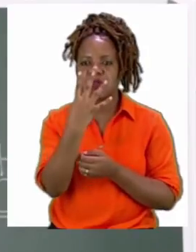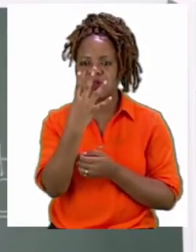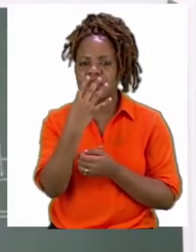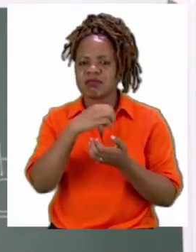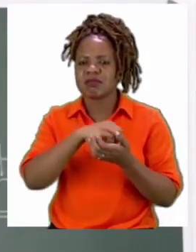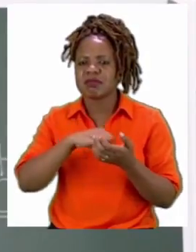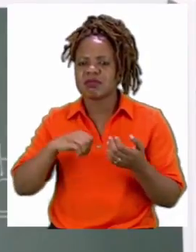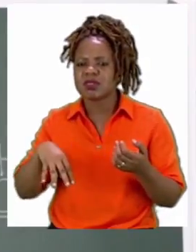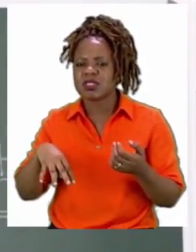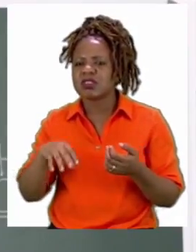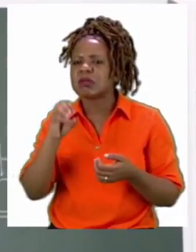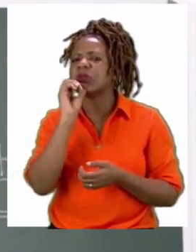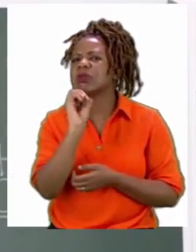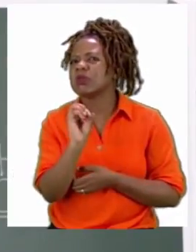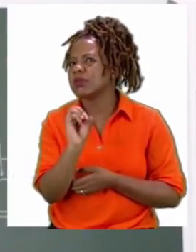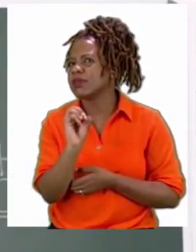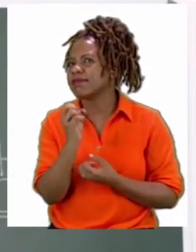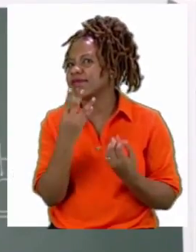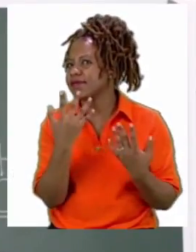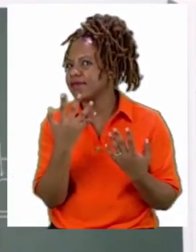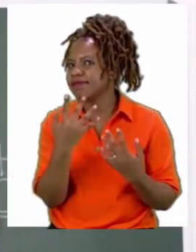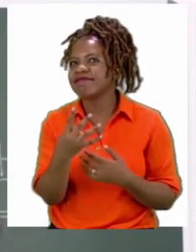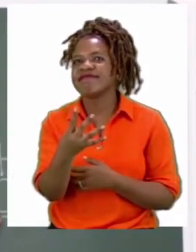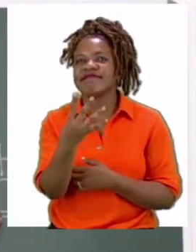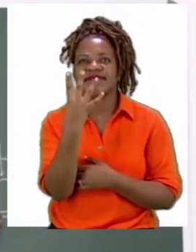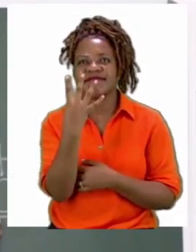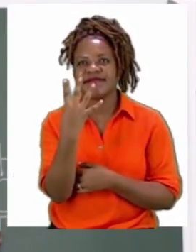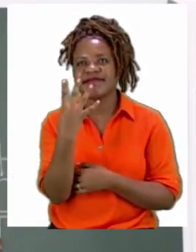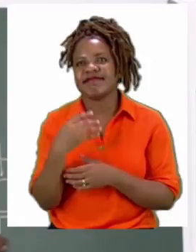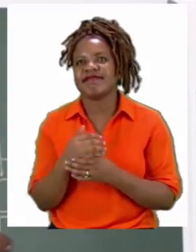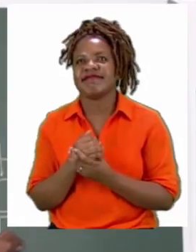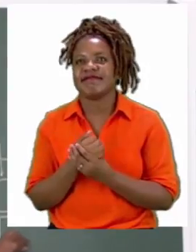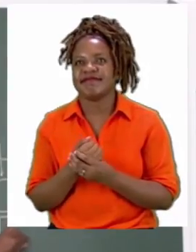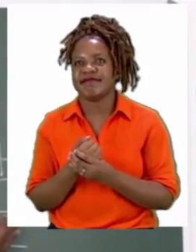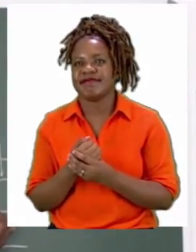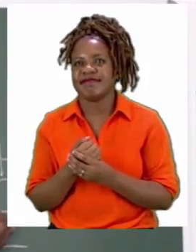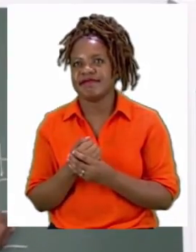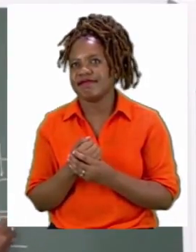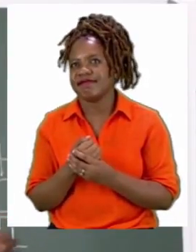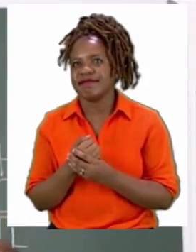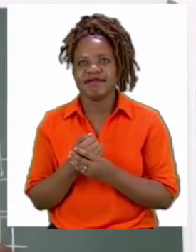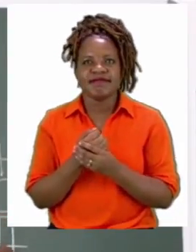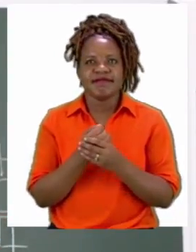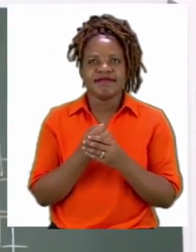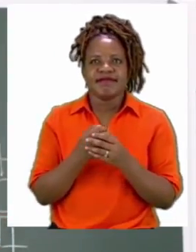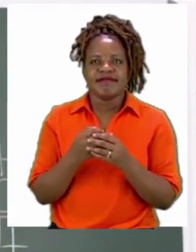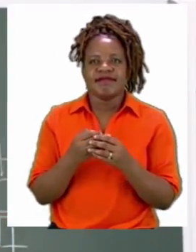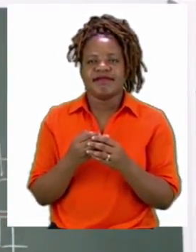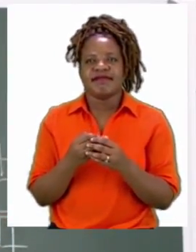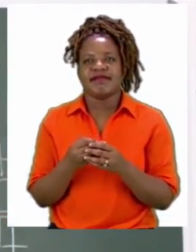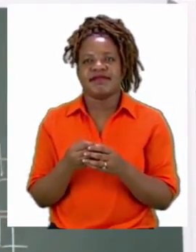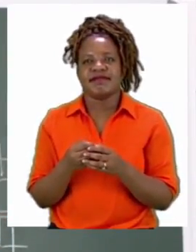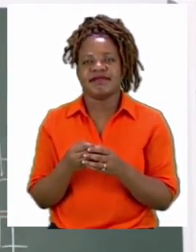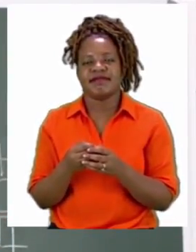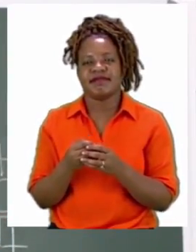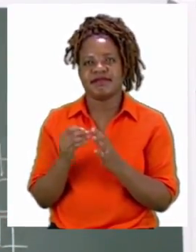away 0 is 4. So we're going to put our answer here. Please, boys